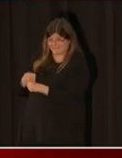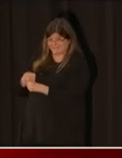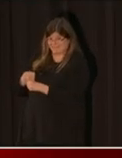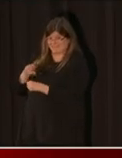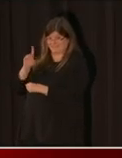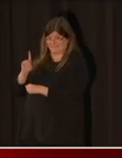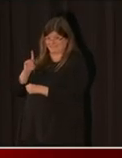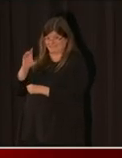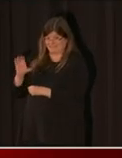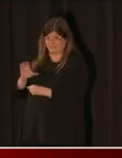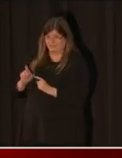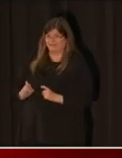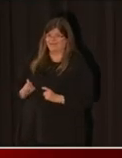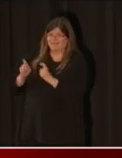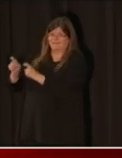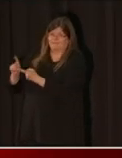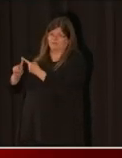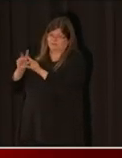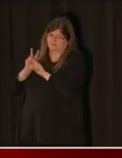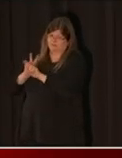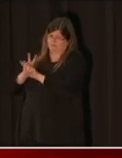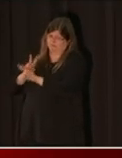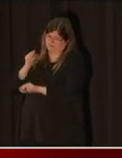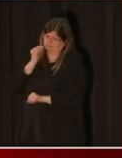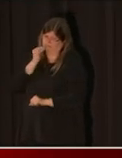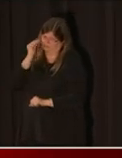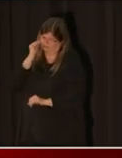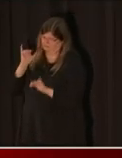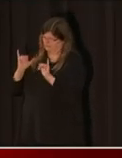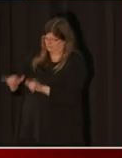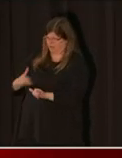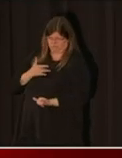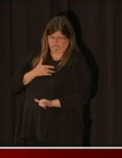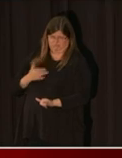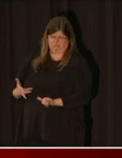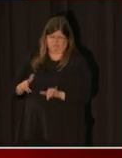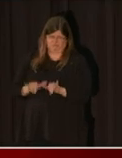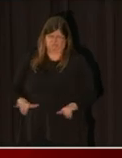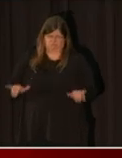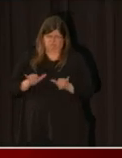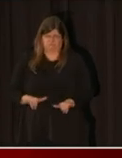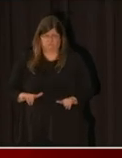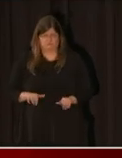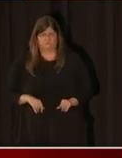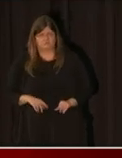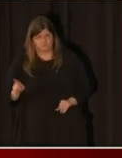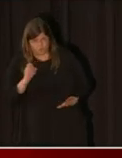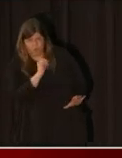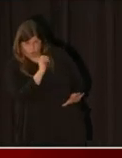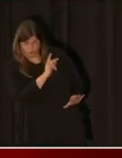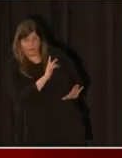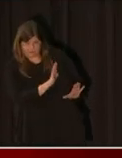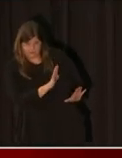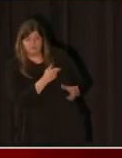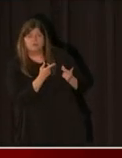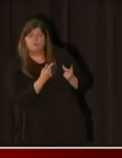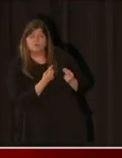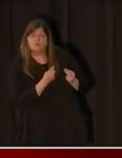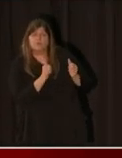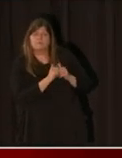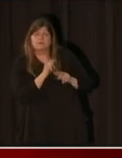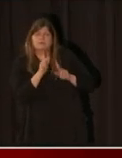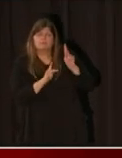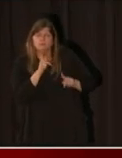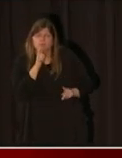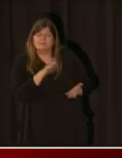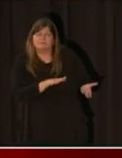funeral homes. Okay, so, and that's just normal. You're not, are you housing COVID fatality bodies anywhere?